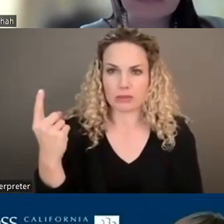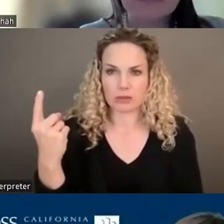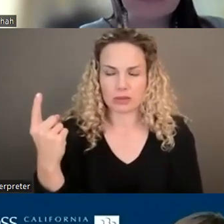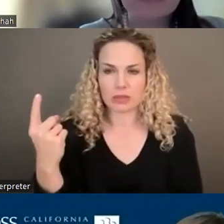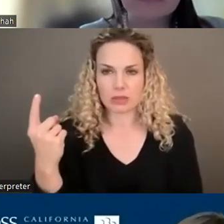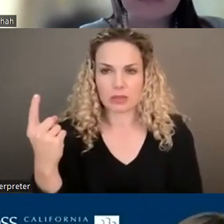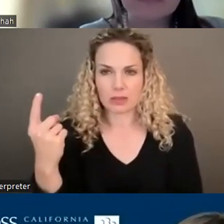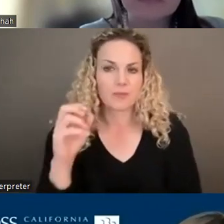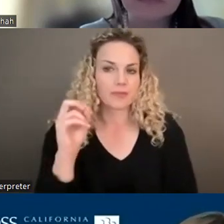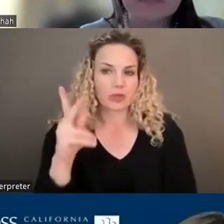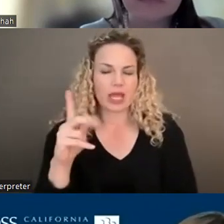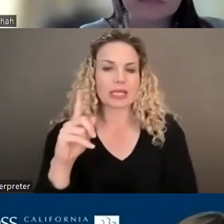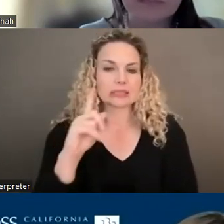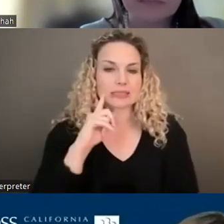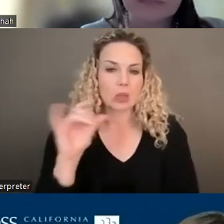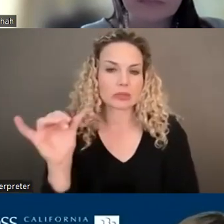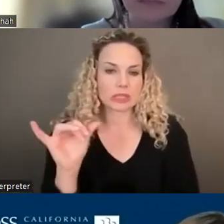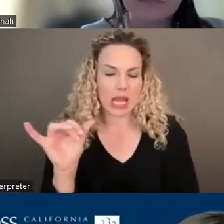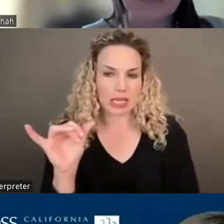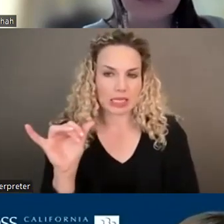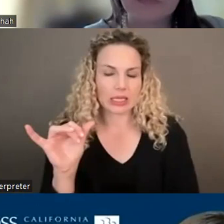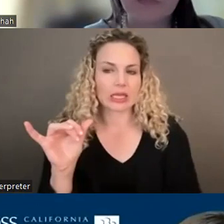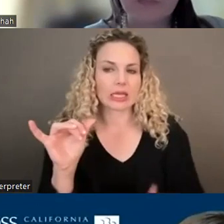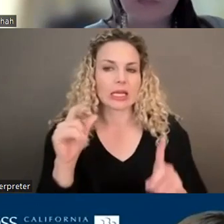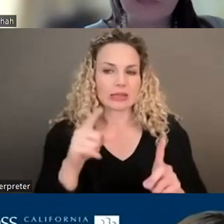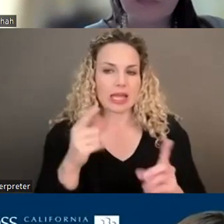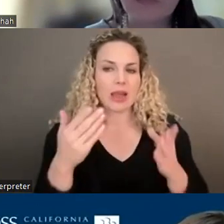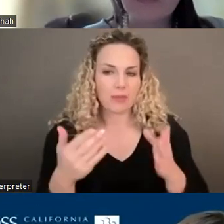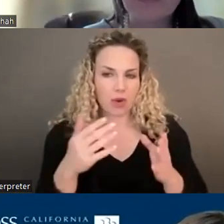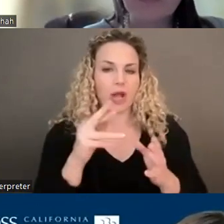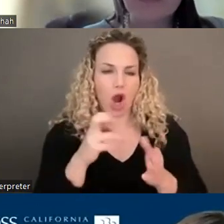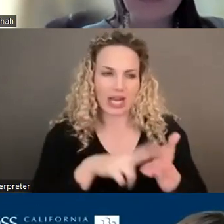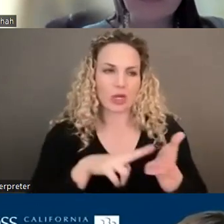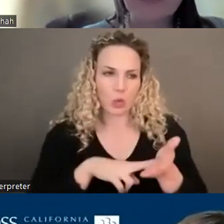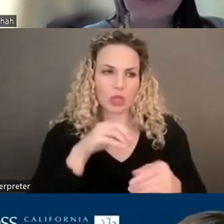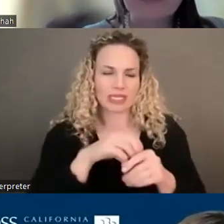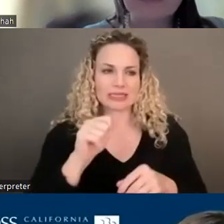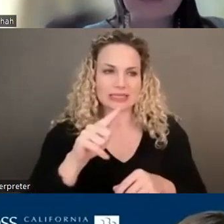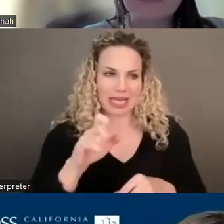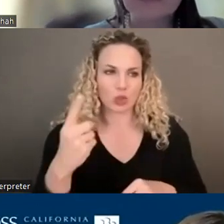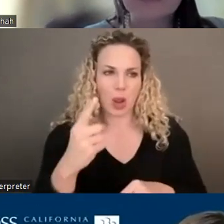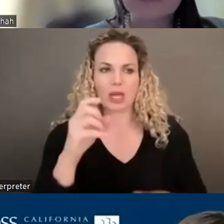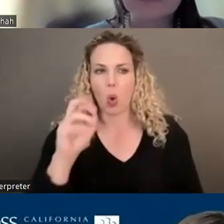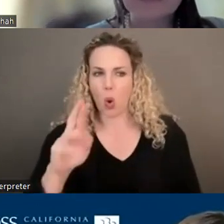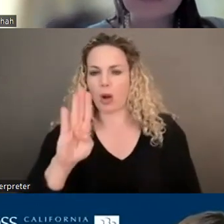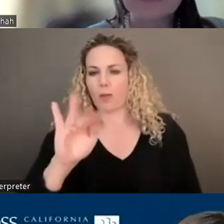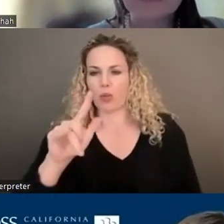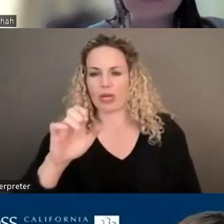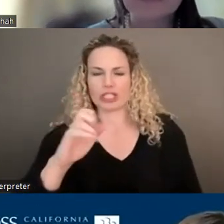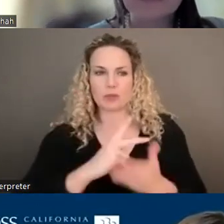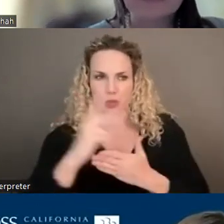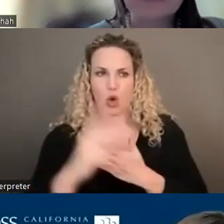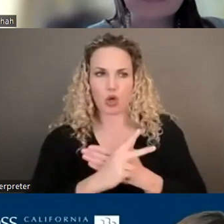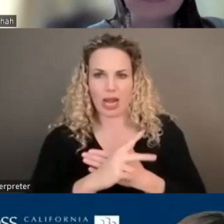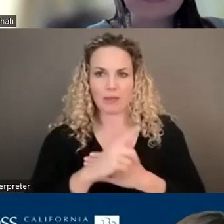Okay. It sounds to me like they probably are enrolled in stage 1 now or the bridge program. And